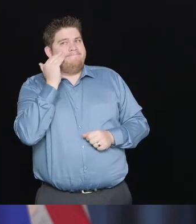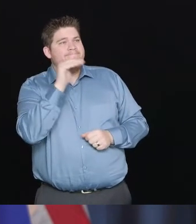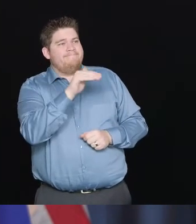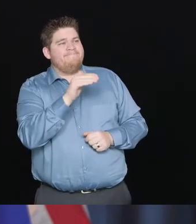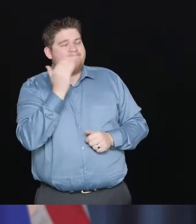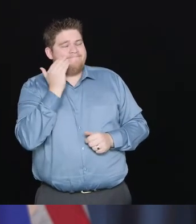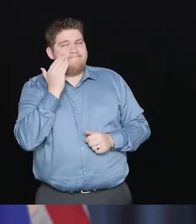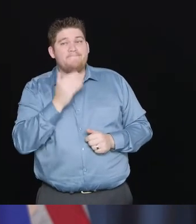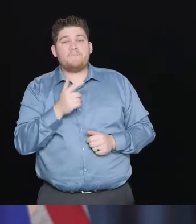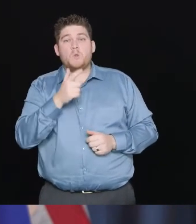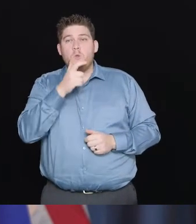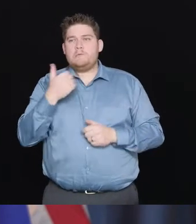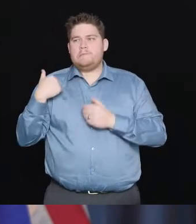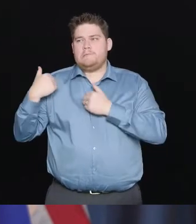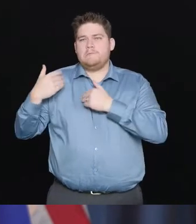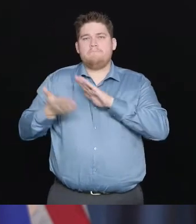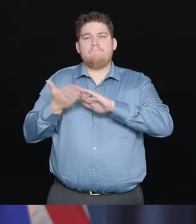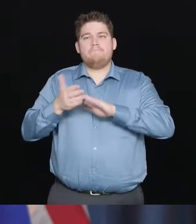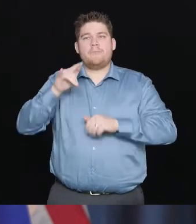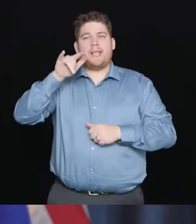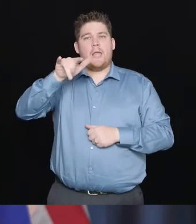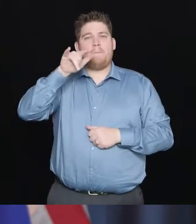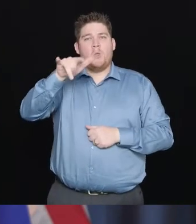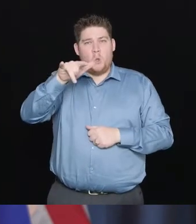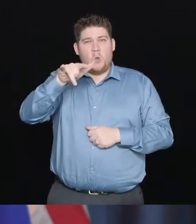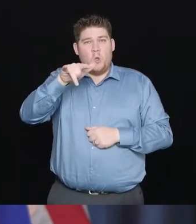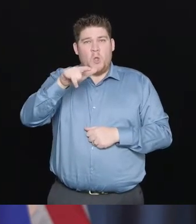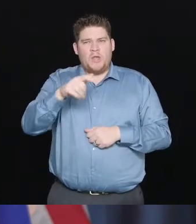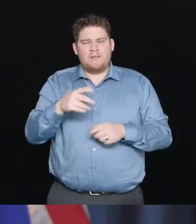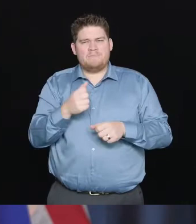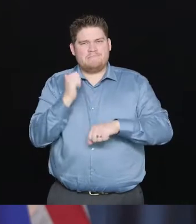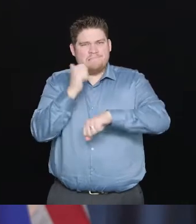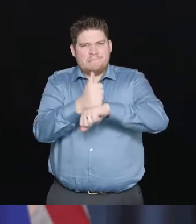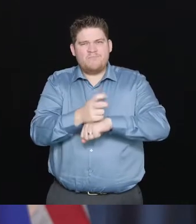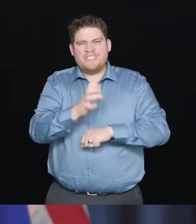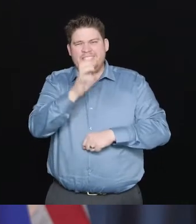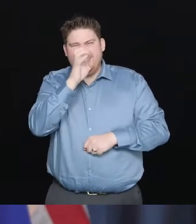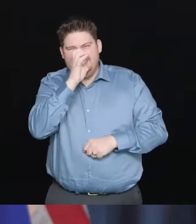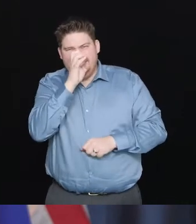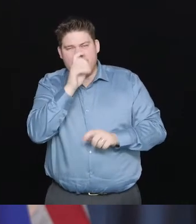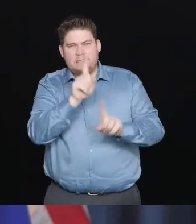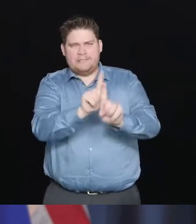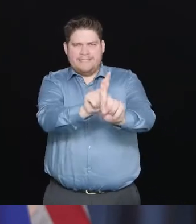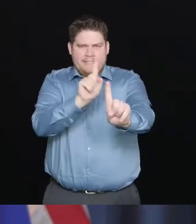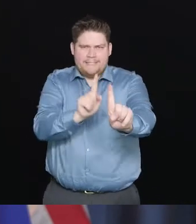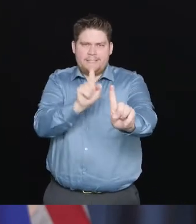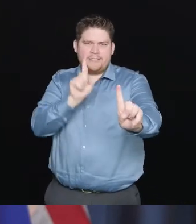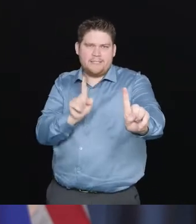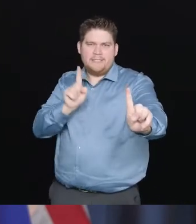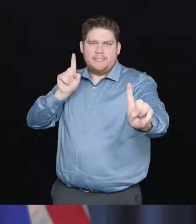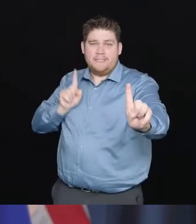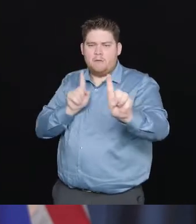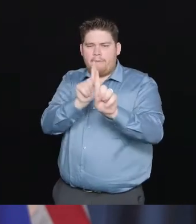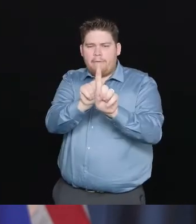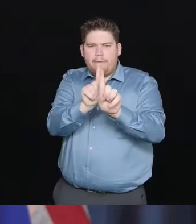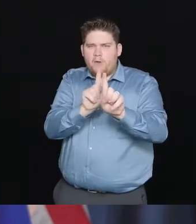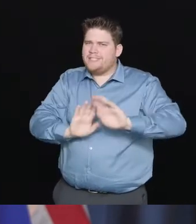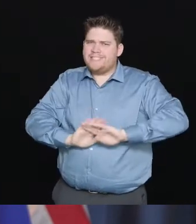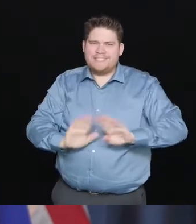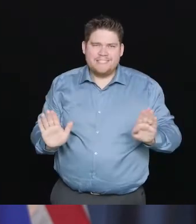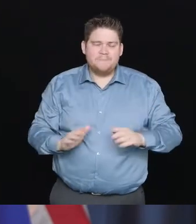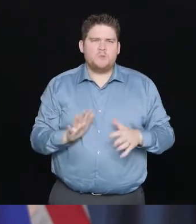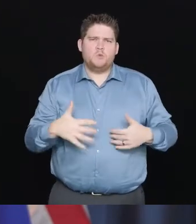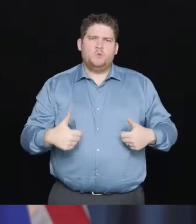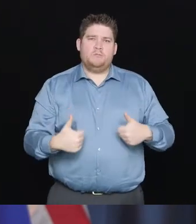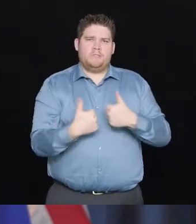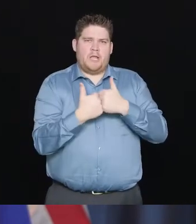physical distancing in those settings. It is a challenge. They have, as you know, restricted flights coming